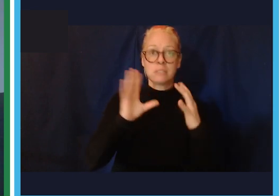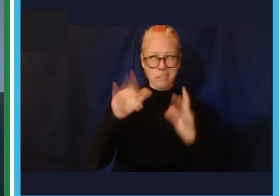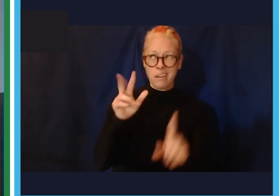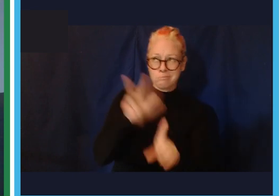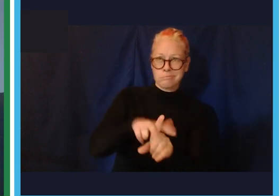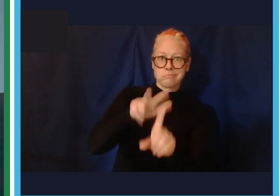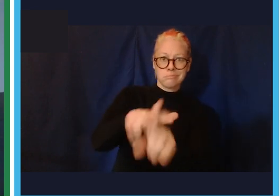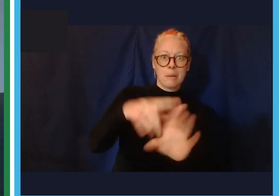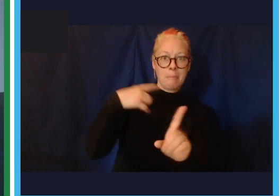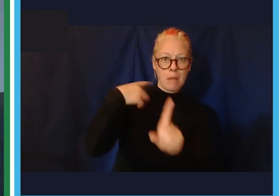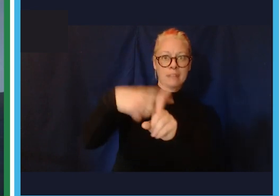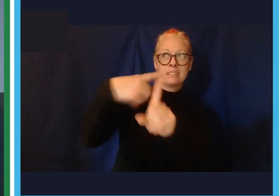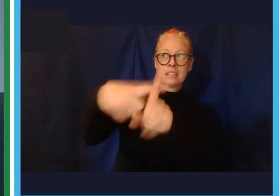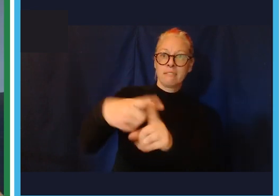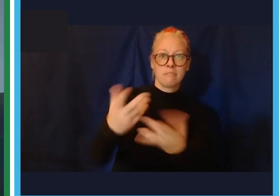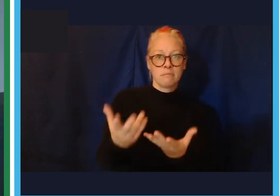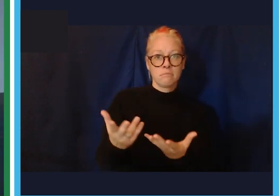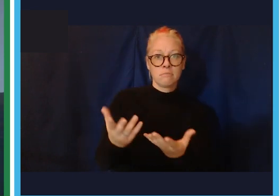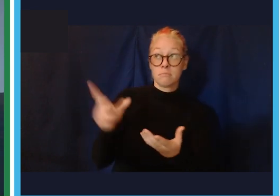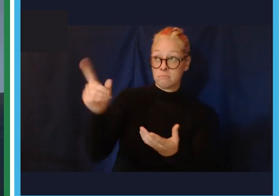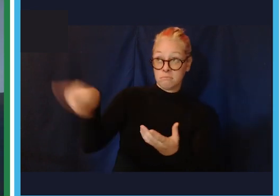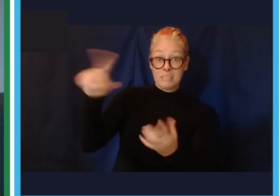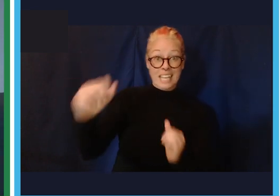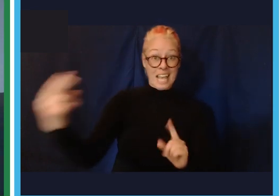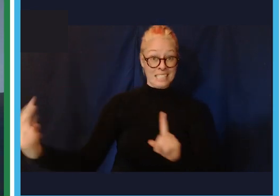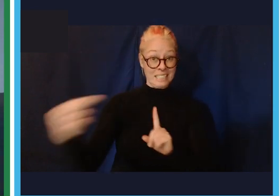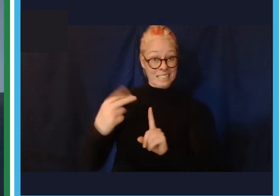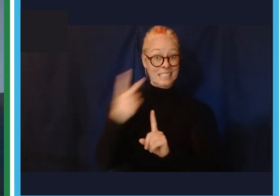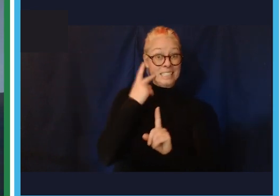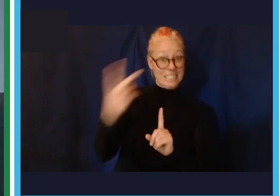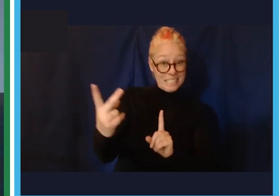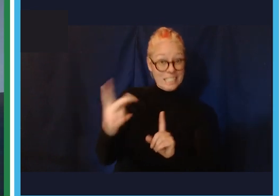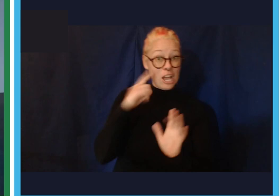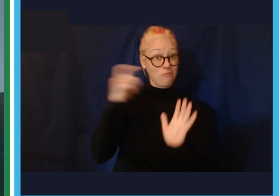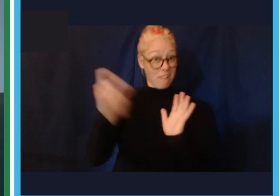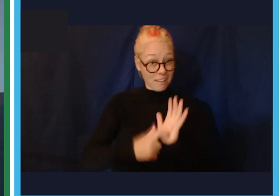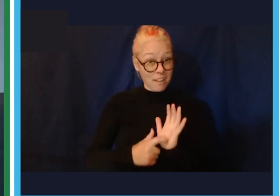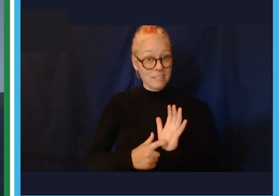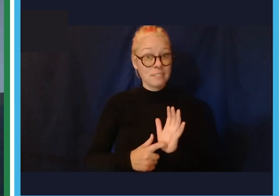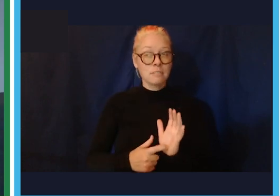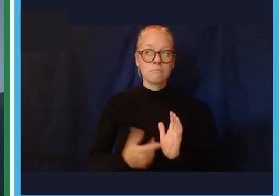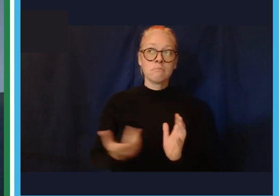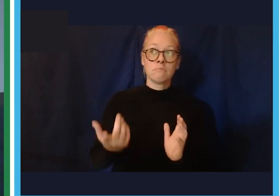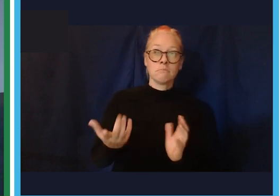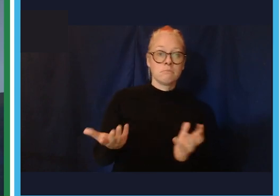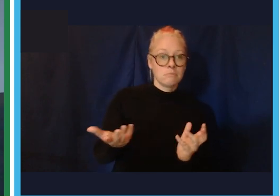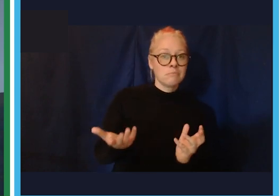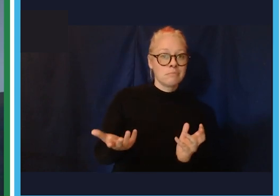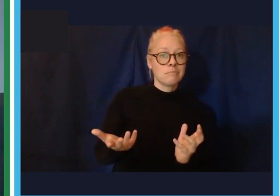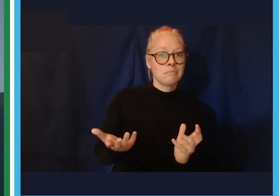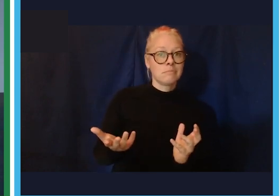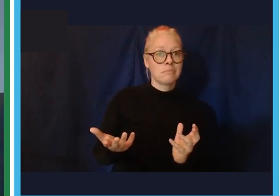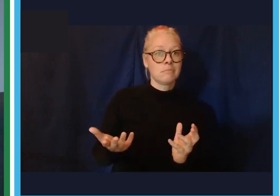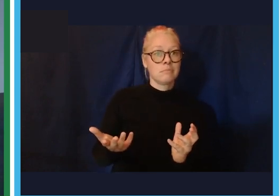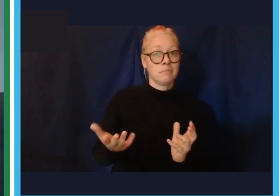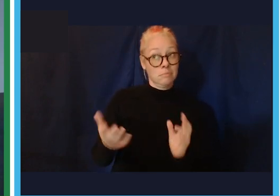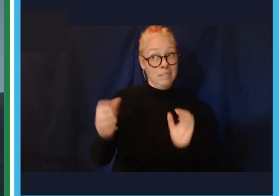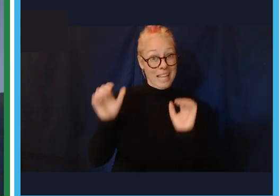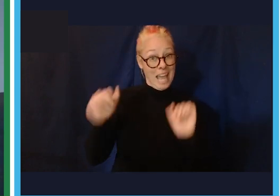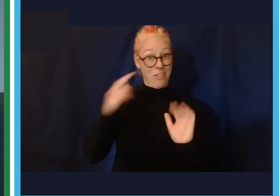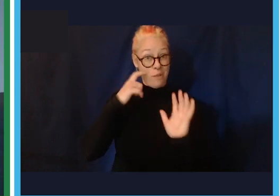that, you know, over the years working with a lot of different writers, it's those that are not